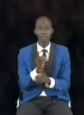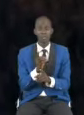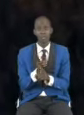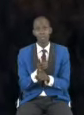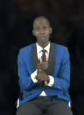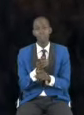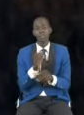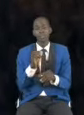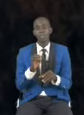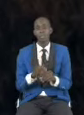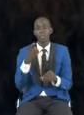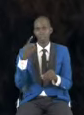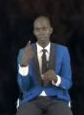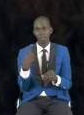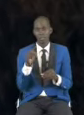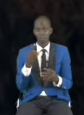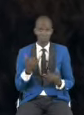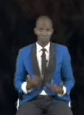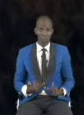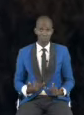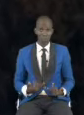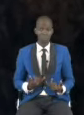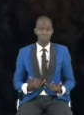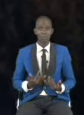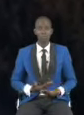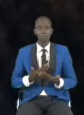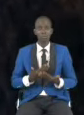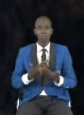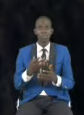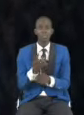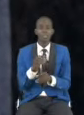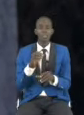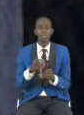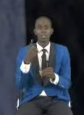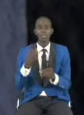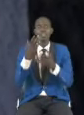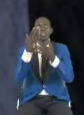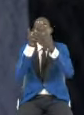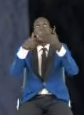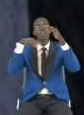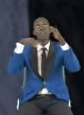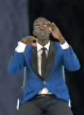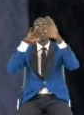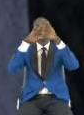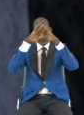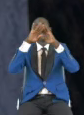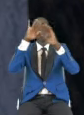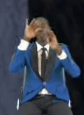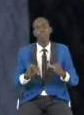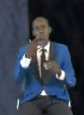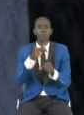The present birthright in the heavenly covenant.